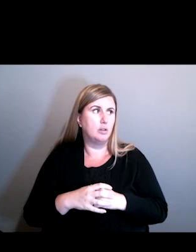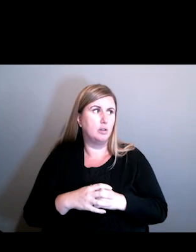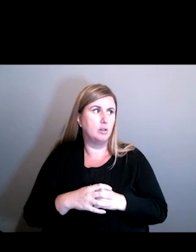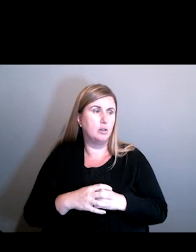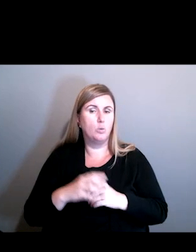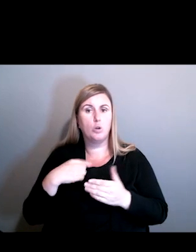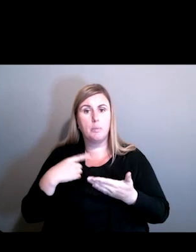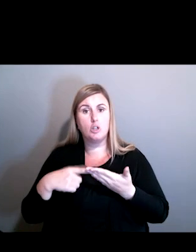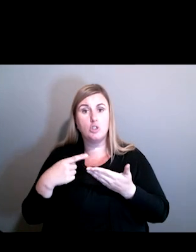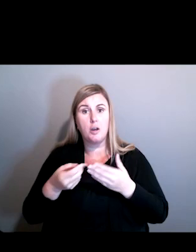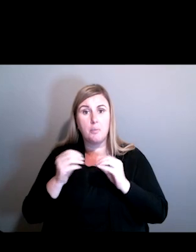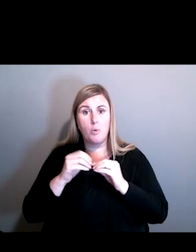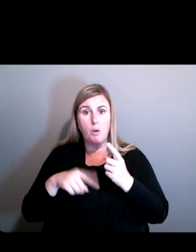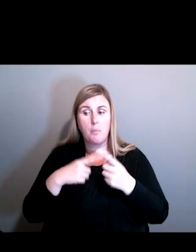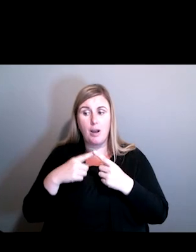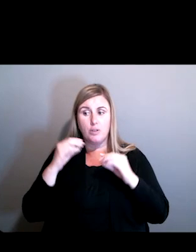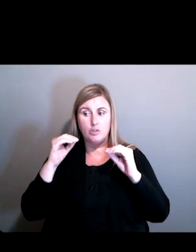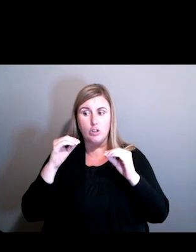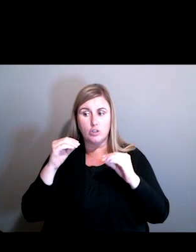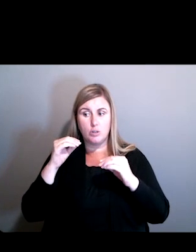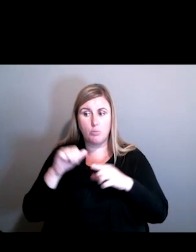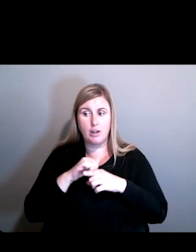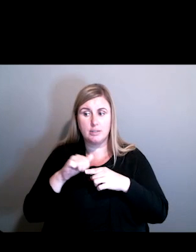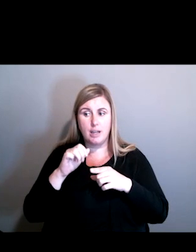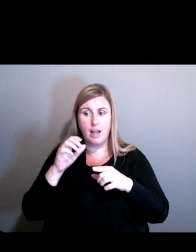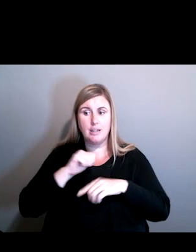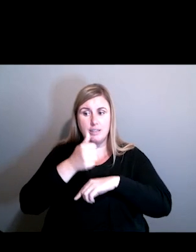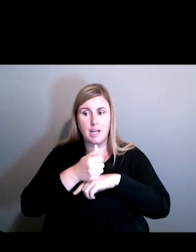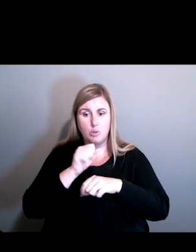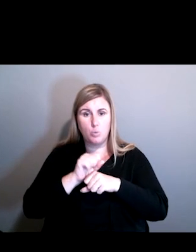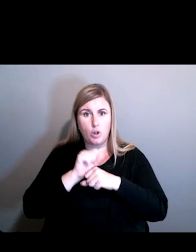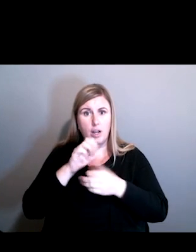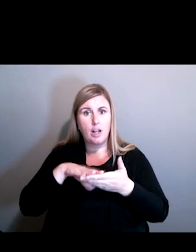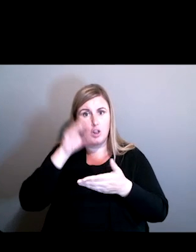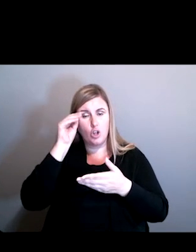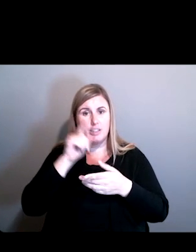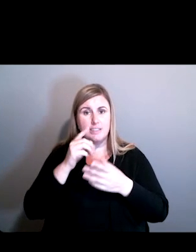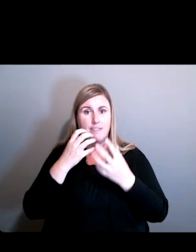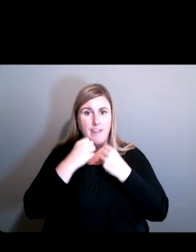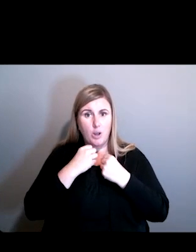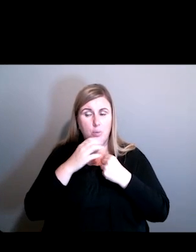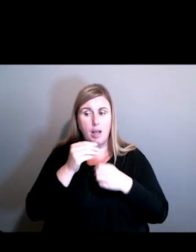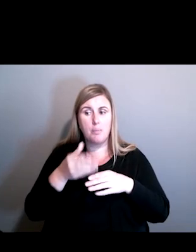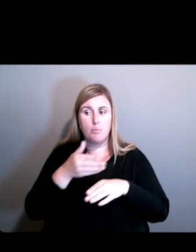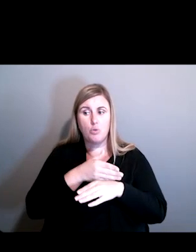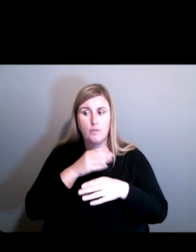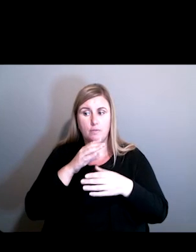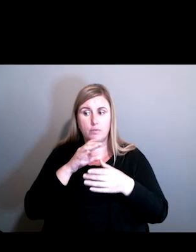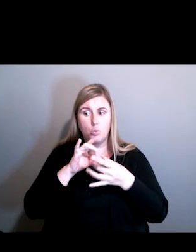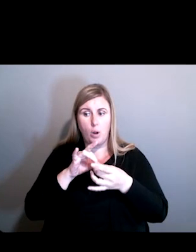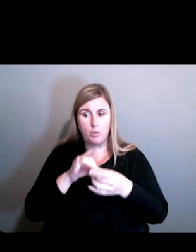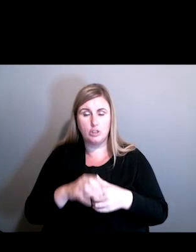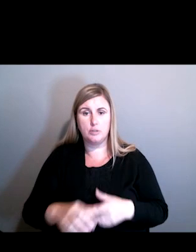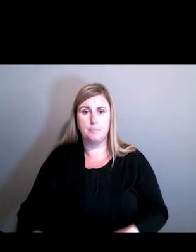We're going to be talking more about the instructional practices that establish work and learning as valuable and improve in cooperation.